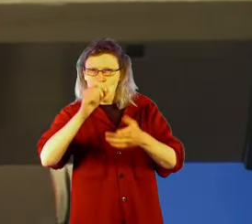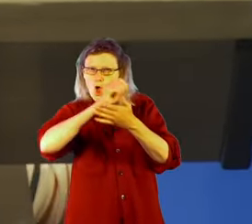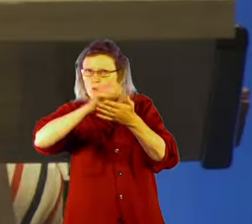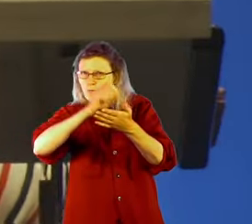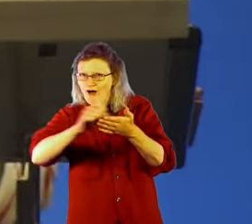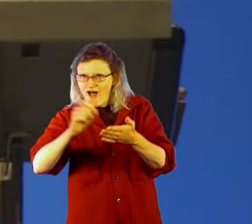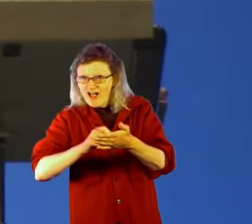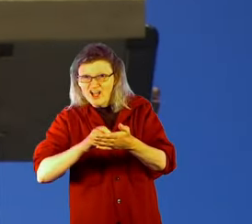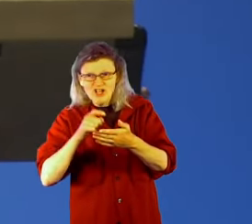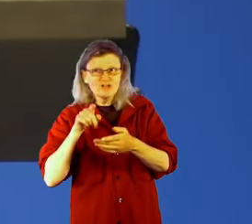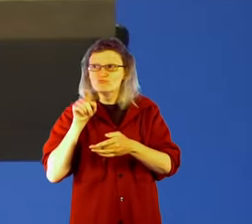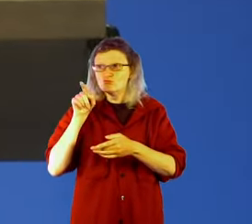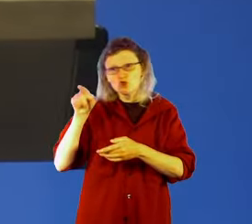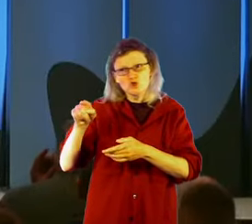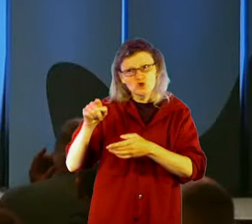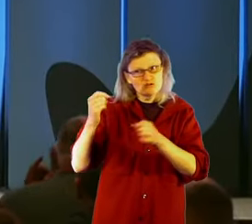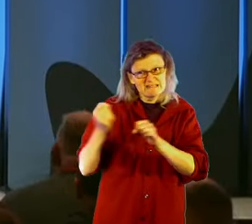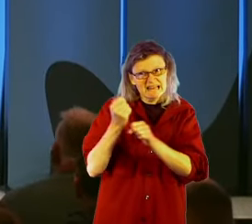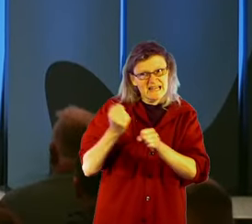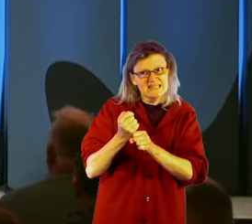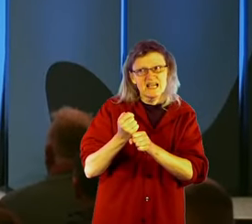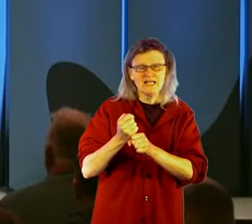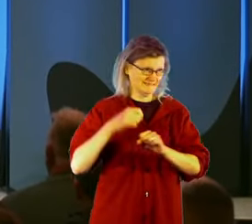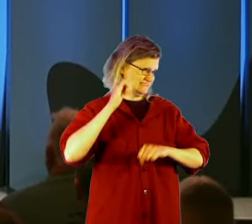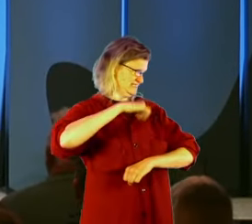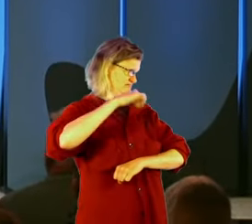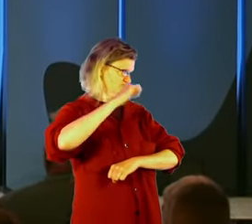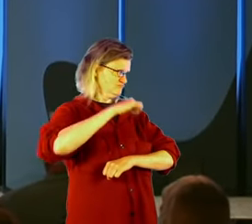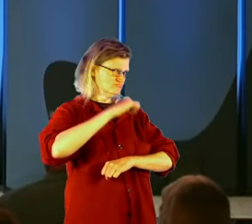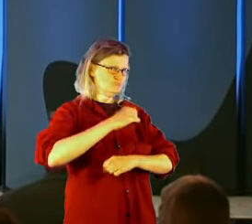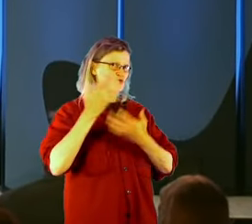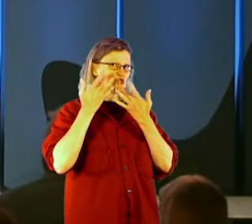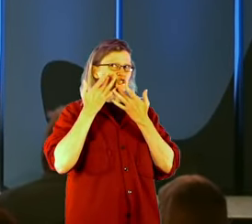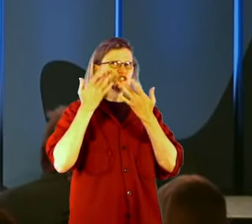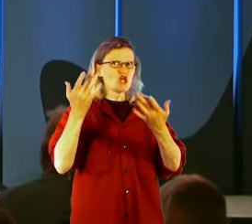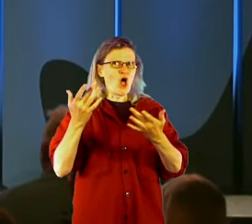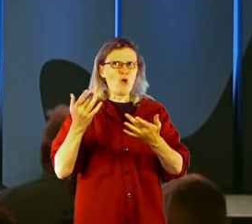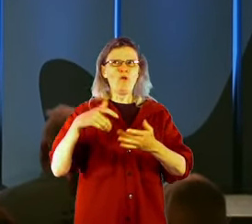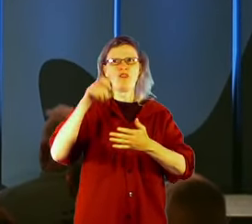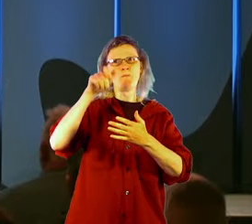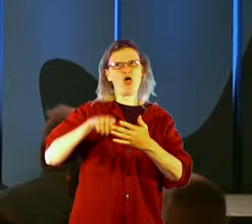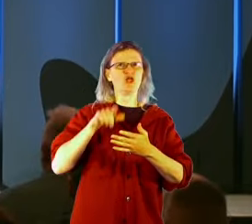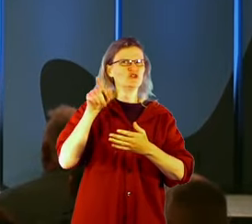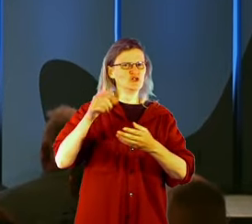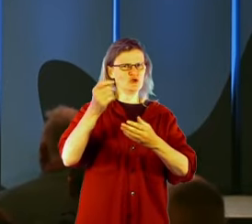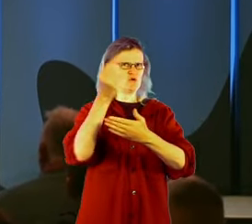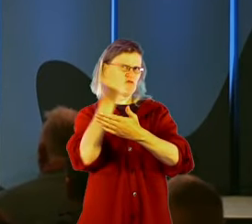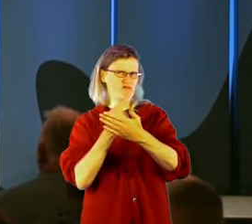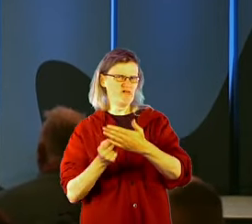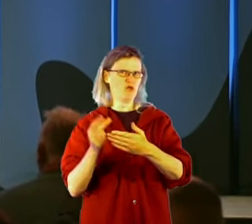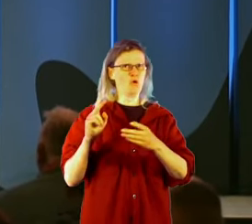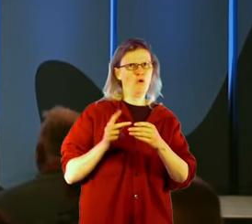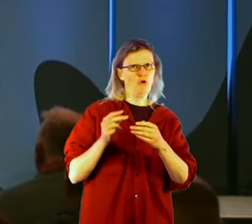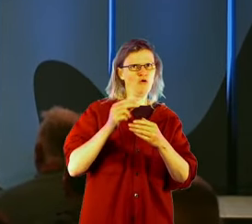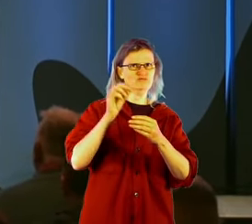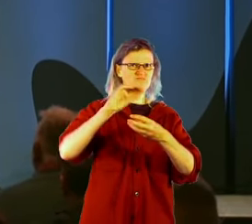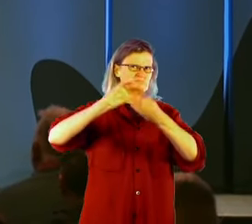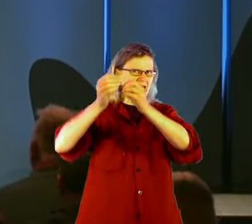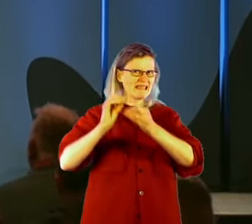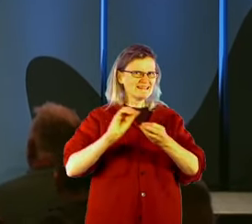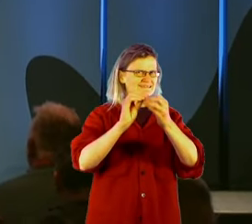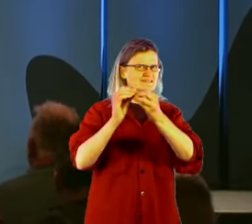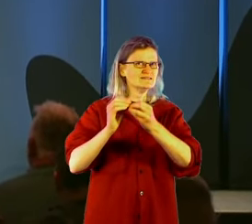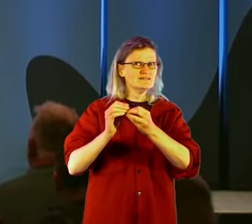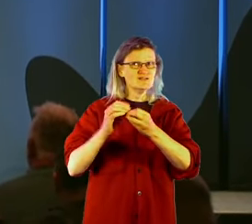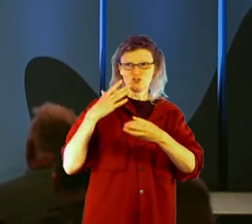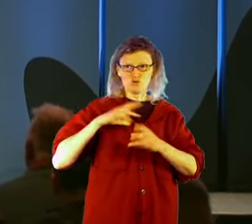manage to do the homework? I did. Would you like to show us the person that you made? Are you sure? Are we sure? Would we